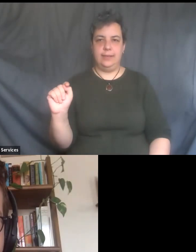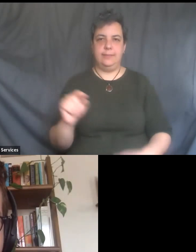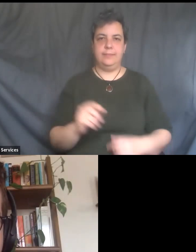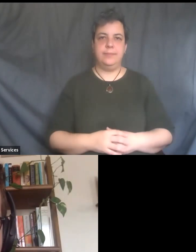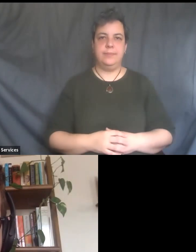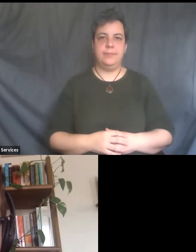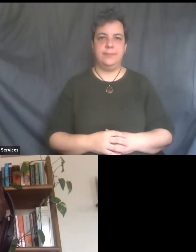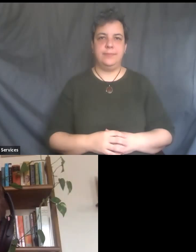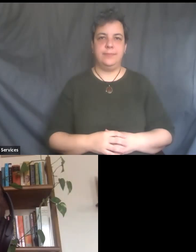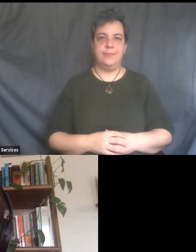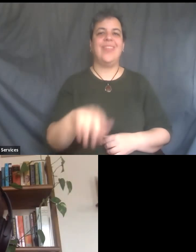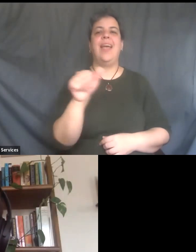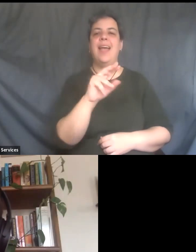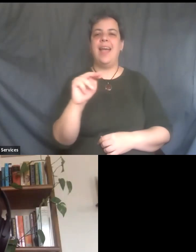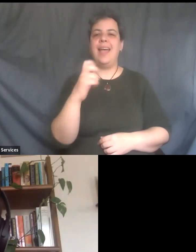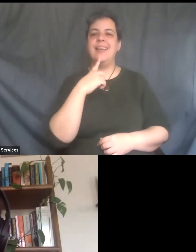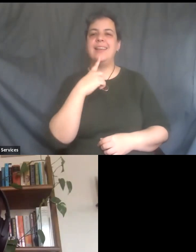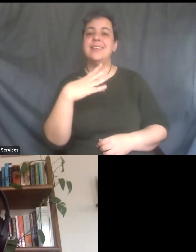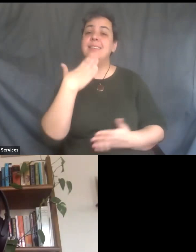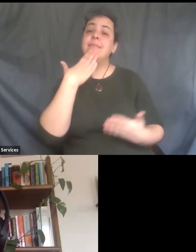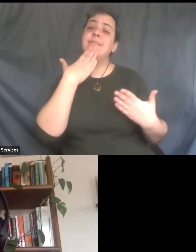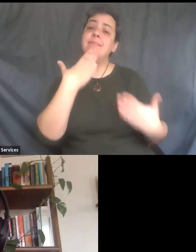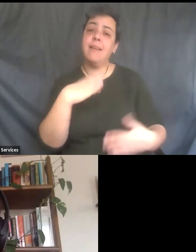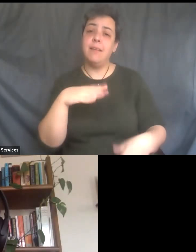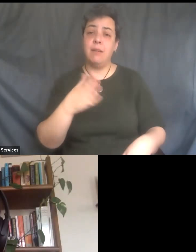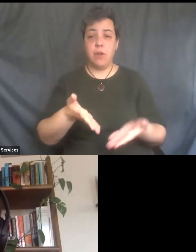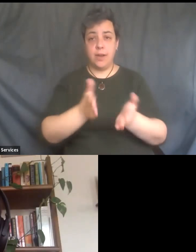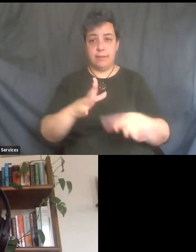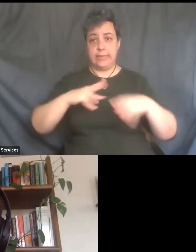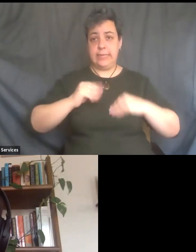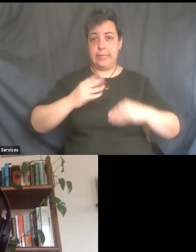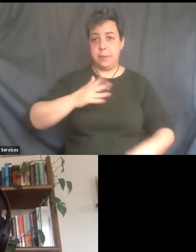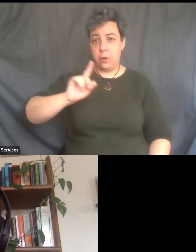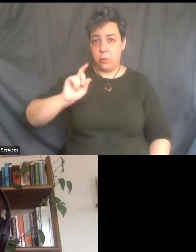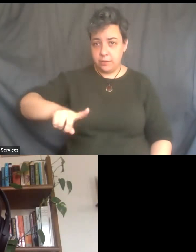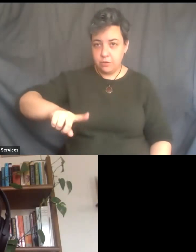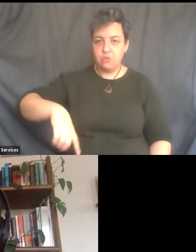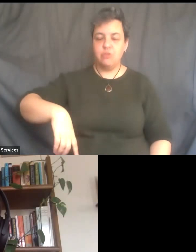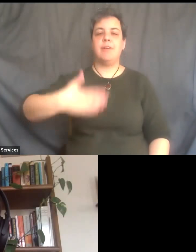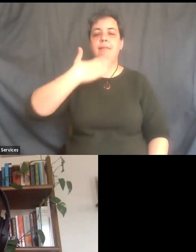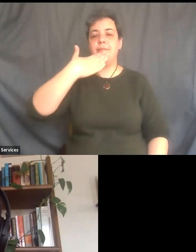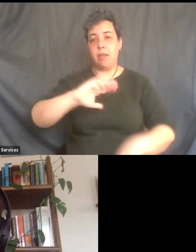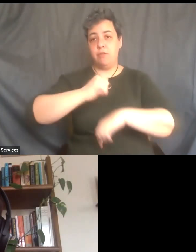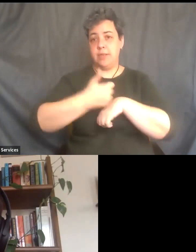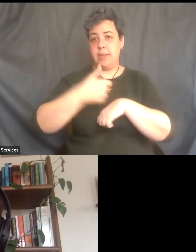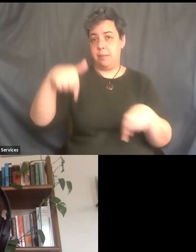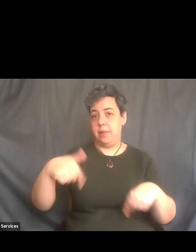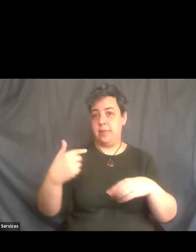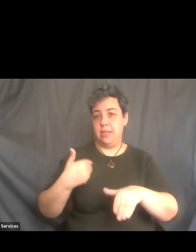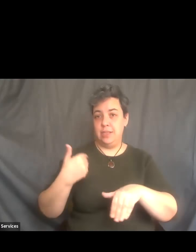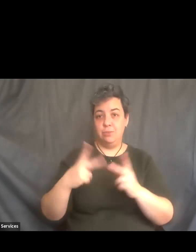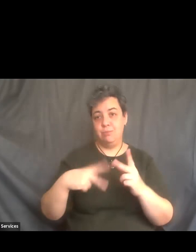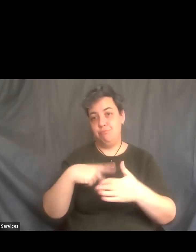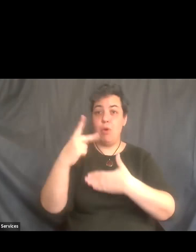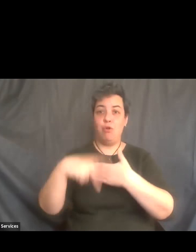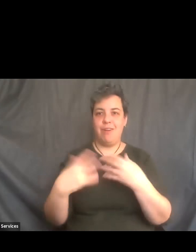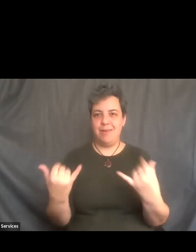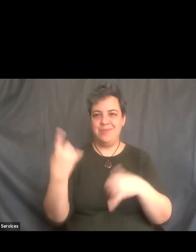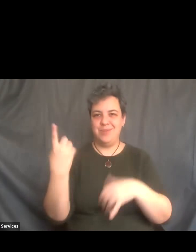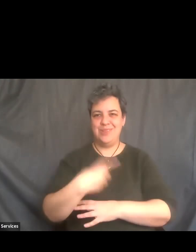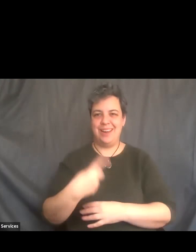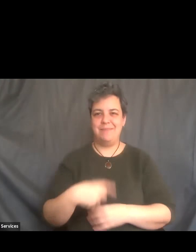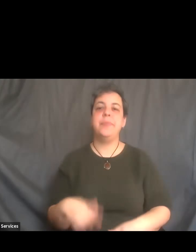very much for taking my question, and thank you for having this program today. I'm asking the question on behalf of my daughter, who